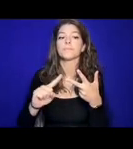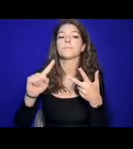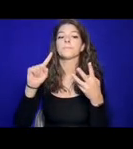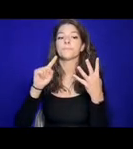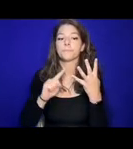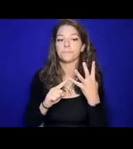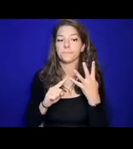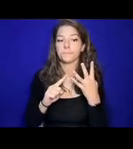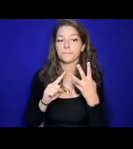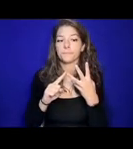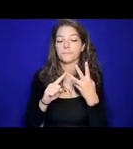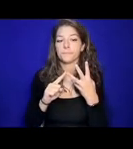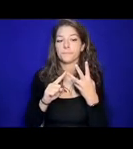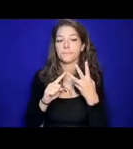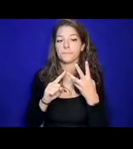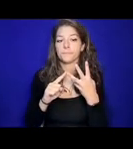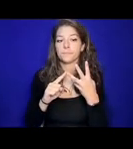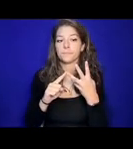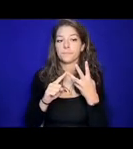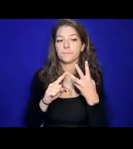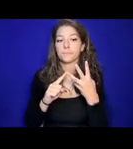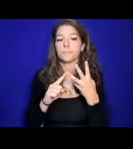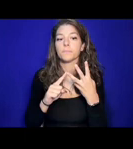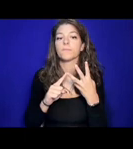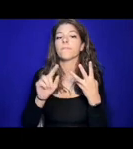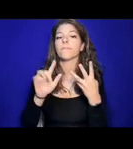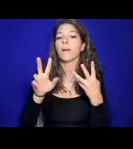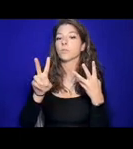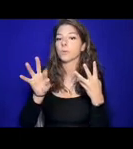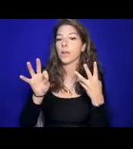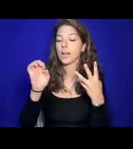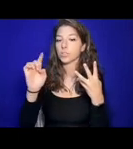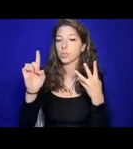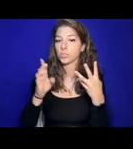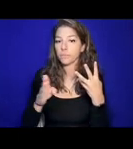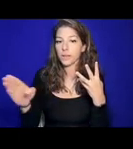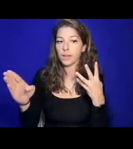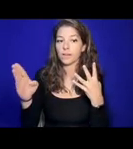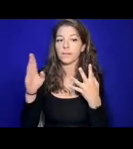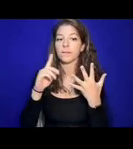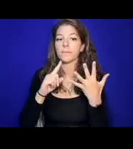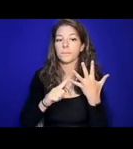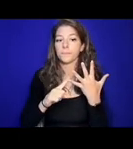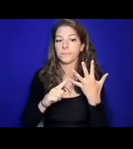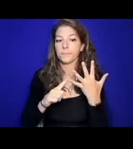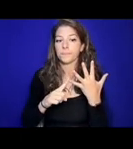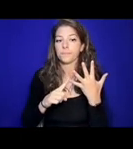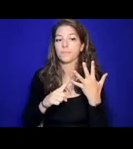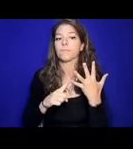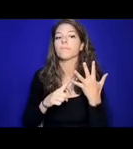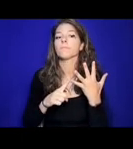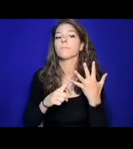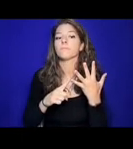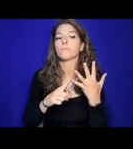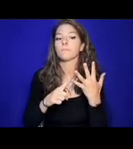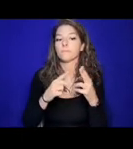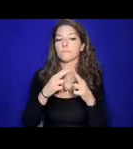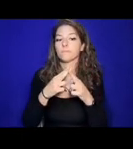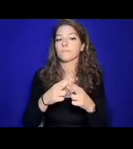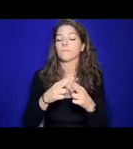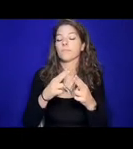disabilities, and it is modeled after the 529 education plans and is often referred to as